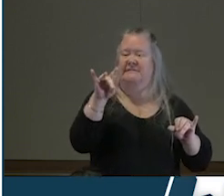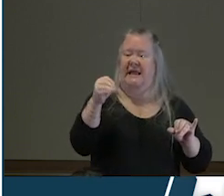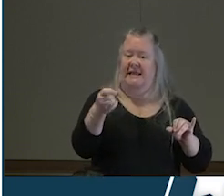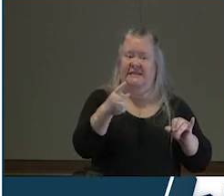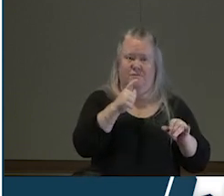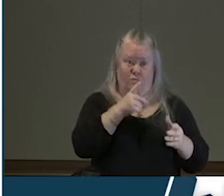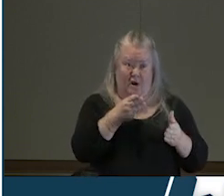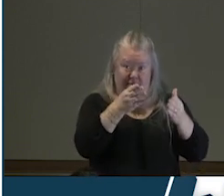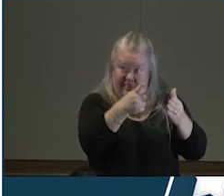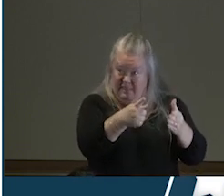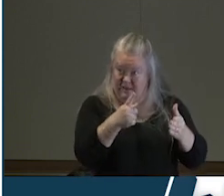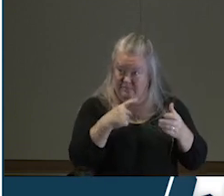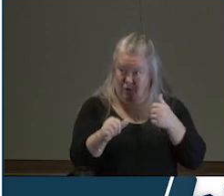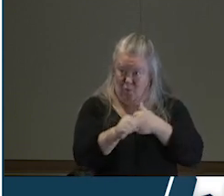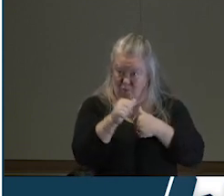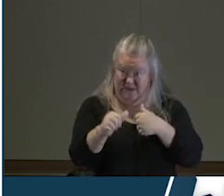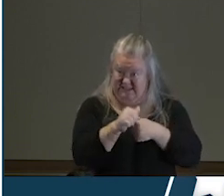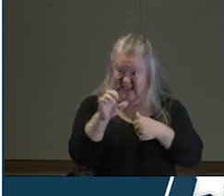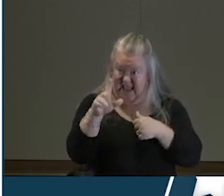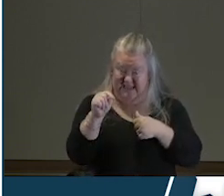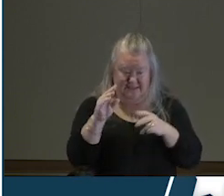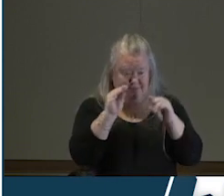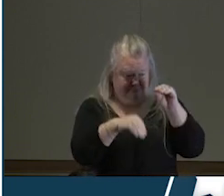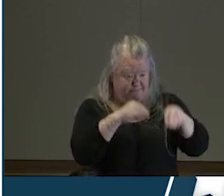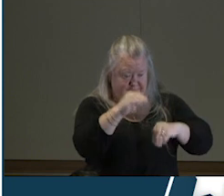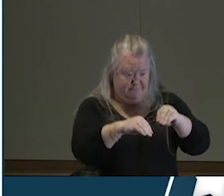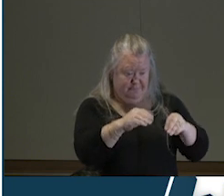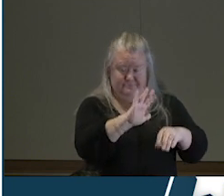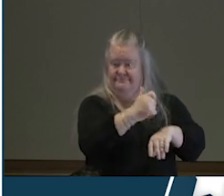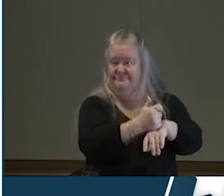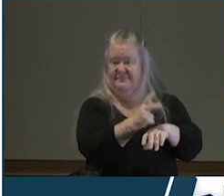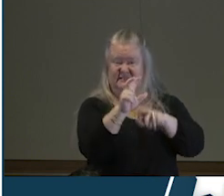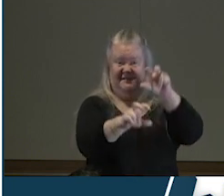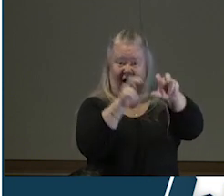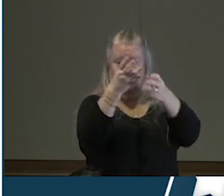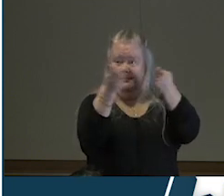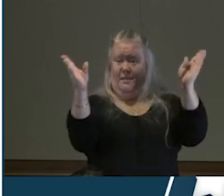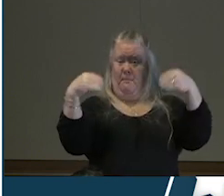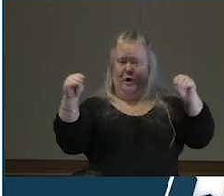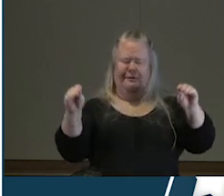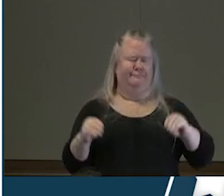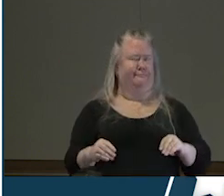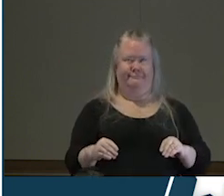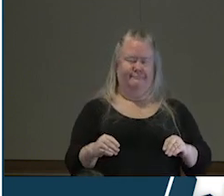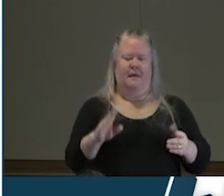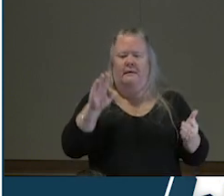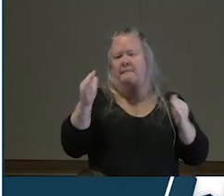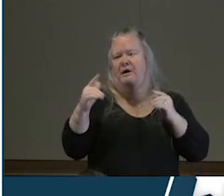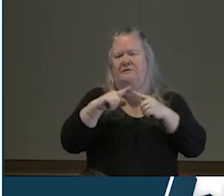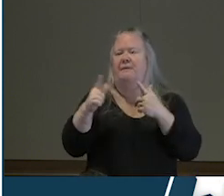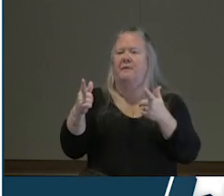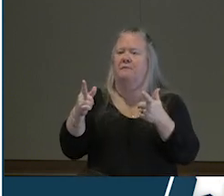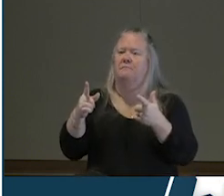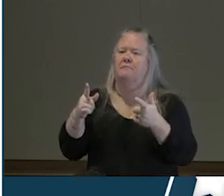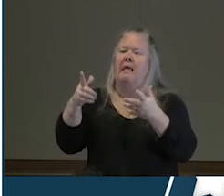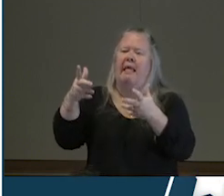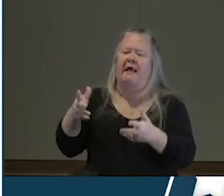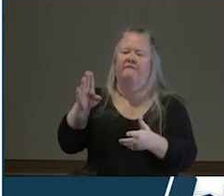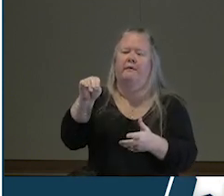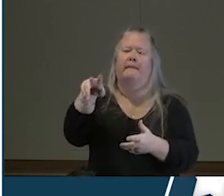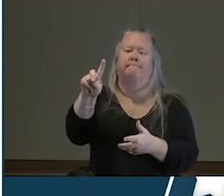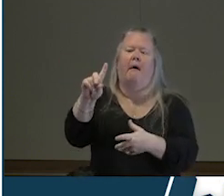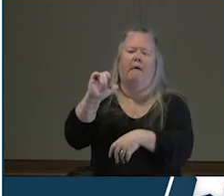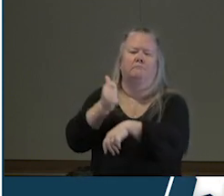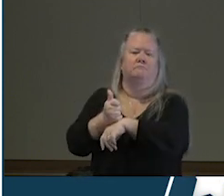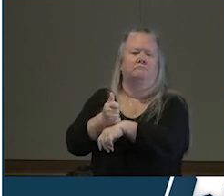not recommending the most risky assets and just putting it into any stock in the stock market versus maybe something that's got a heavier bond